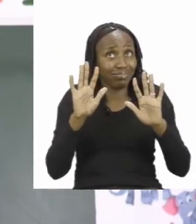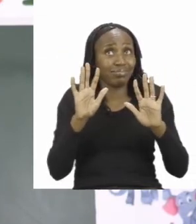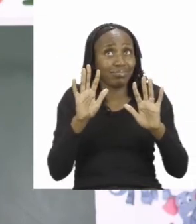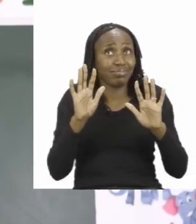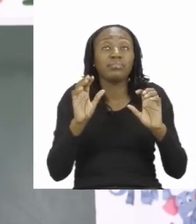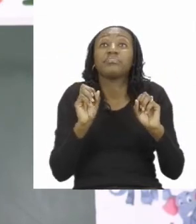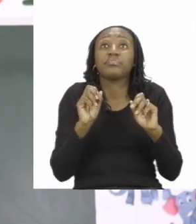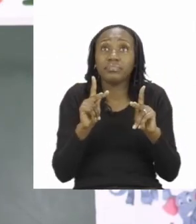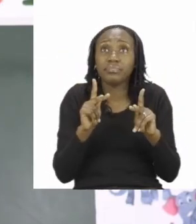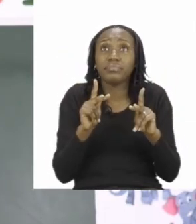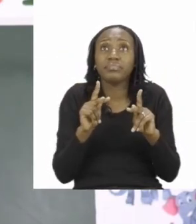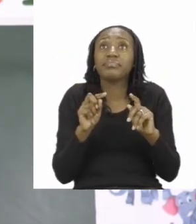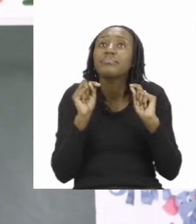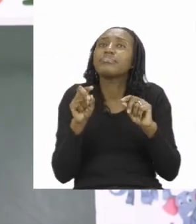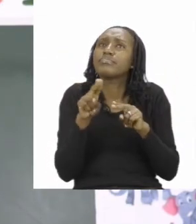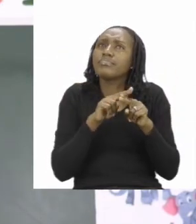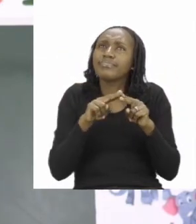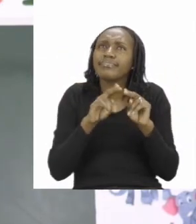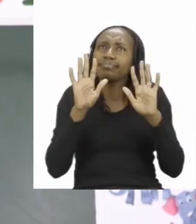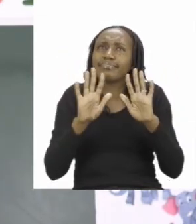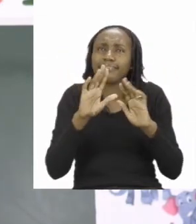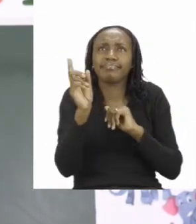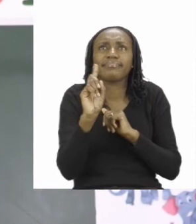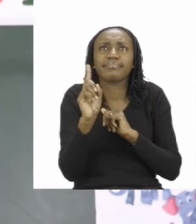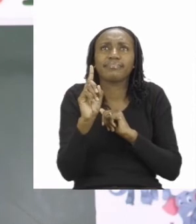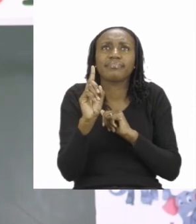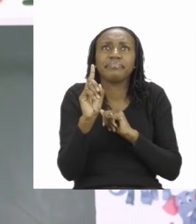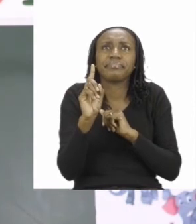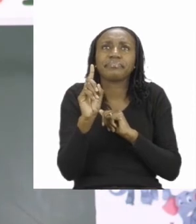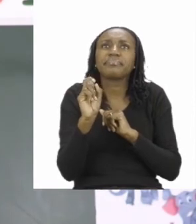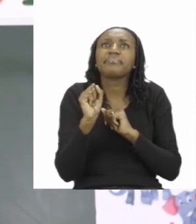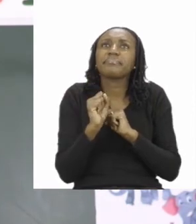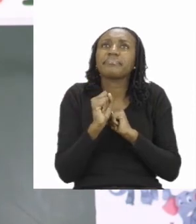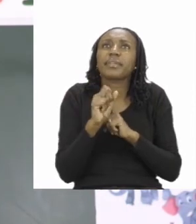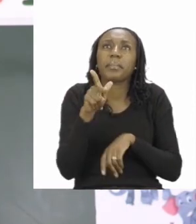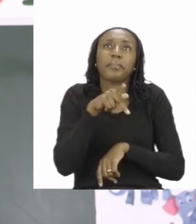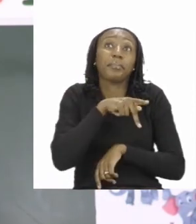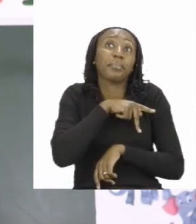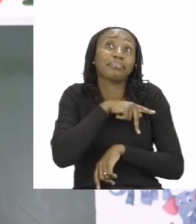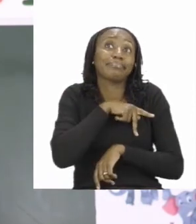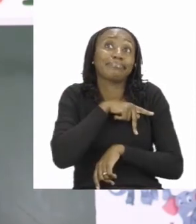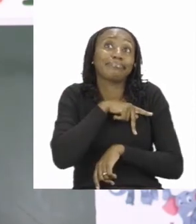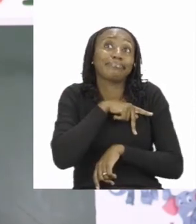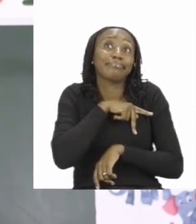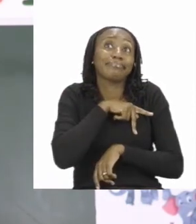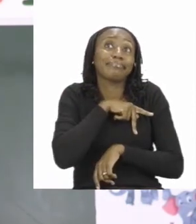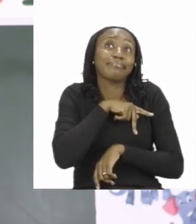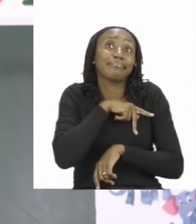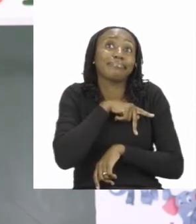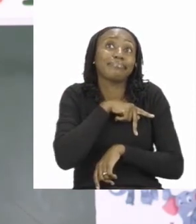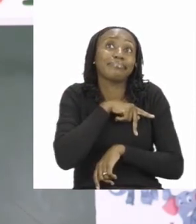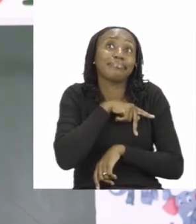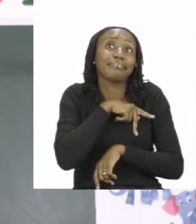girls. We're going to be using a special color, and the color we're going to be using is purple. Let me show you what